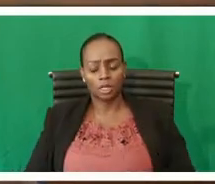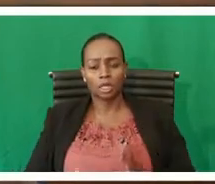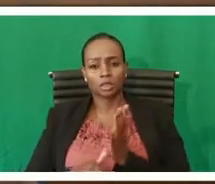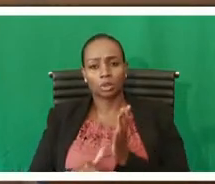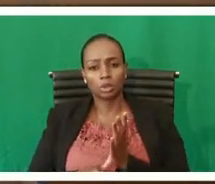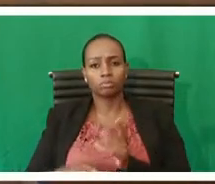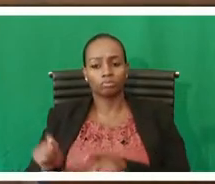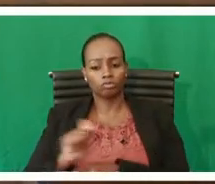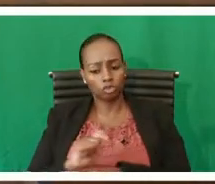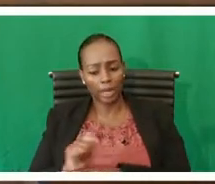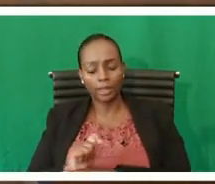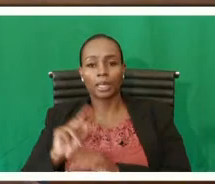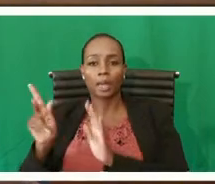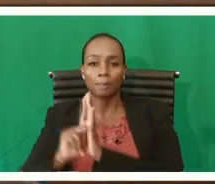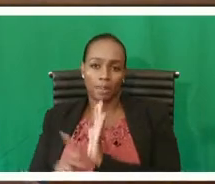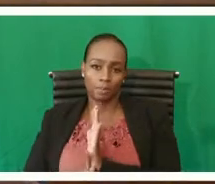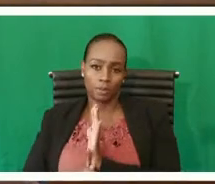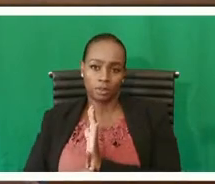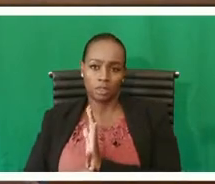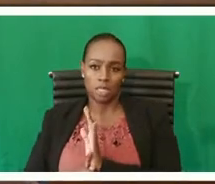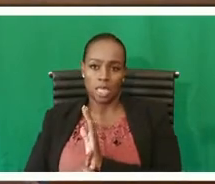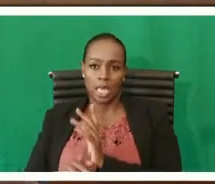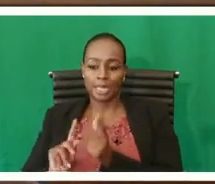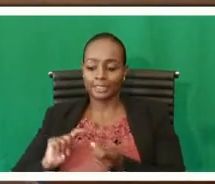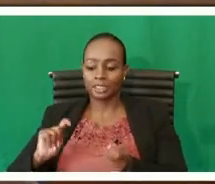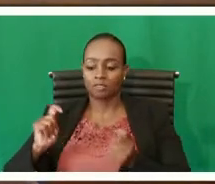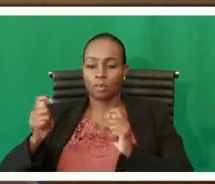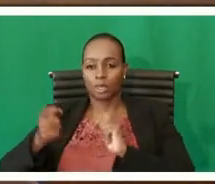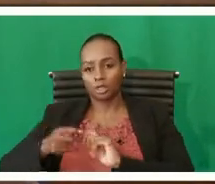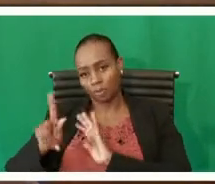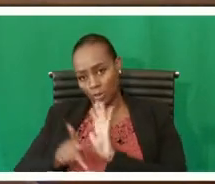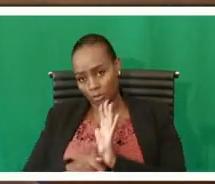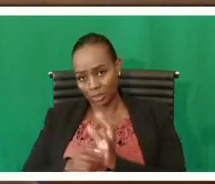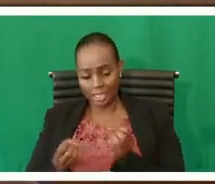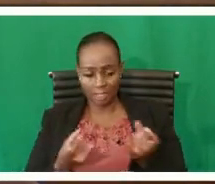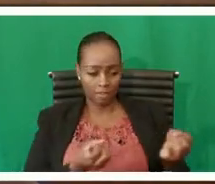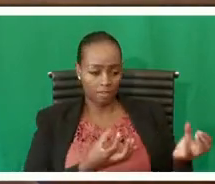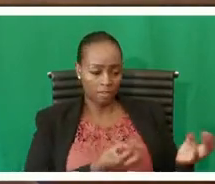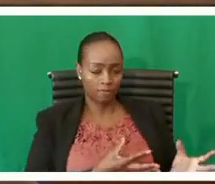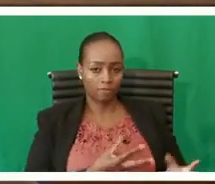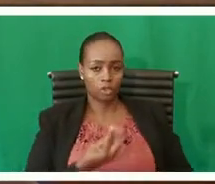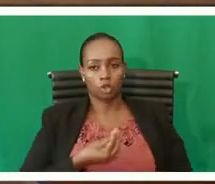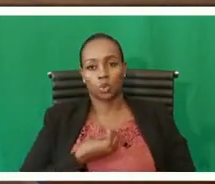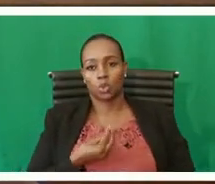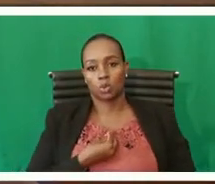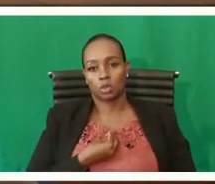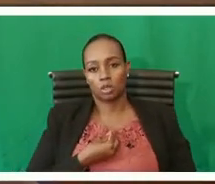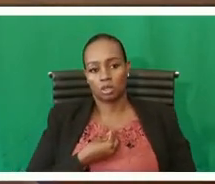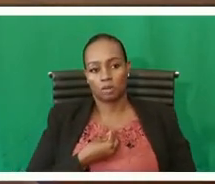training program, and digital transformation program to young people. Honorable Speaker,